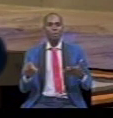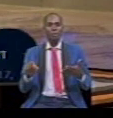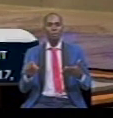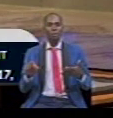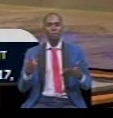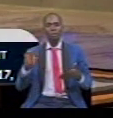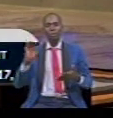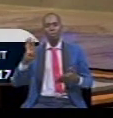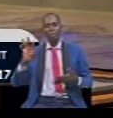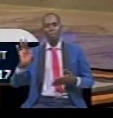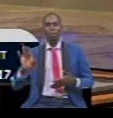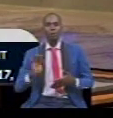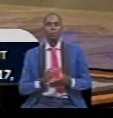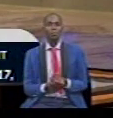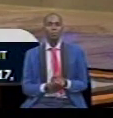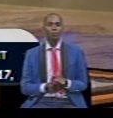verse